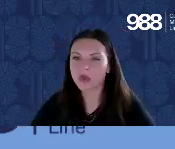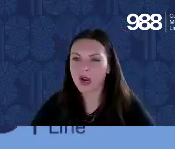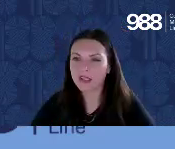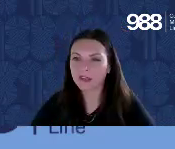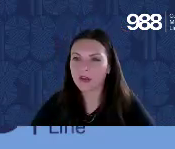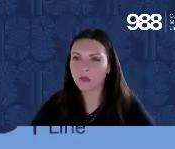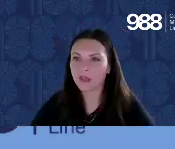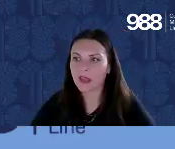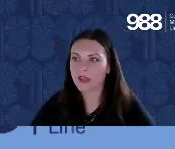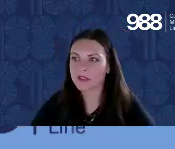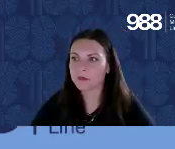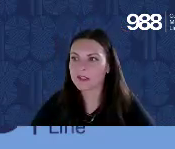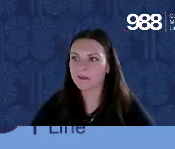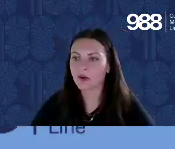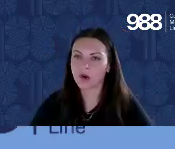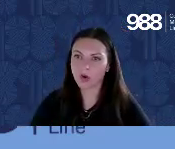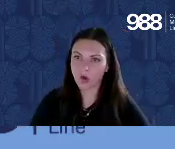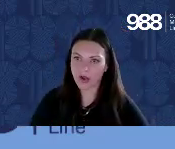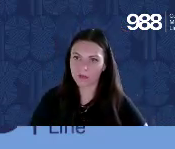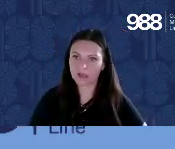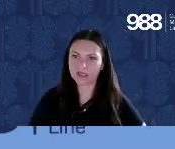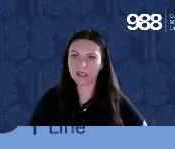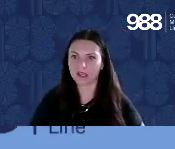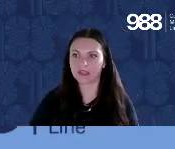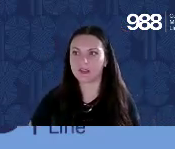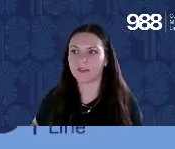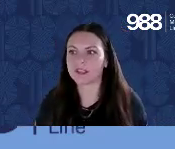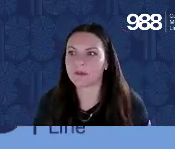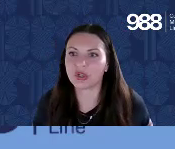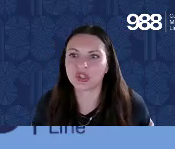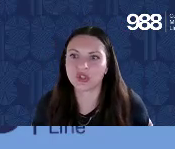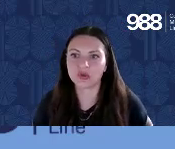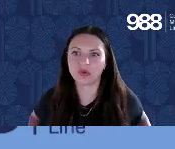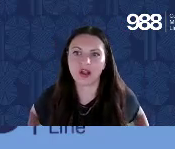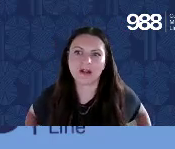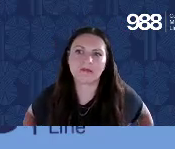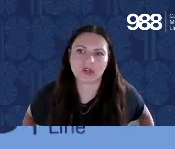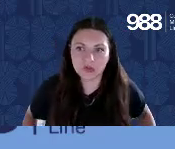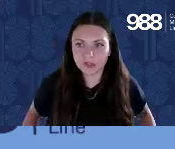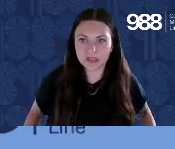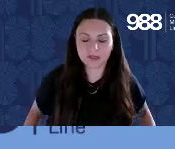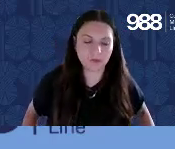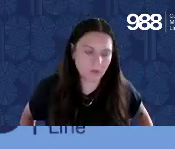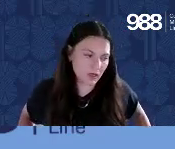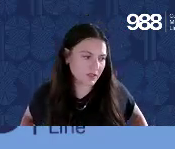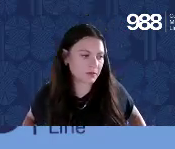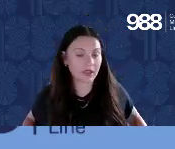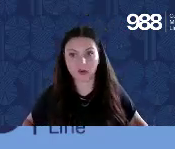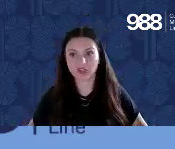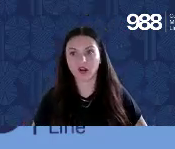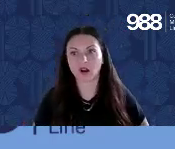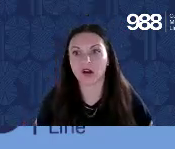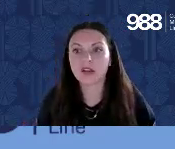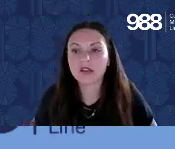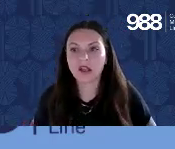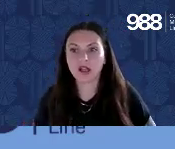So I'm trying to think of what that specific requirement is. If it's similar to, there used to be some